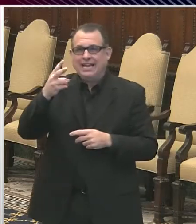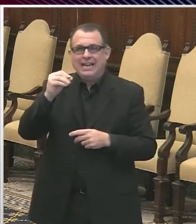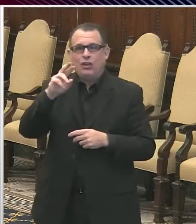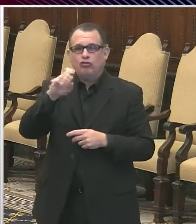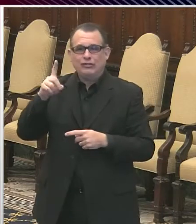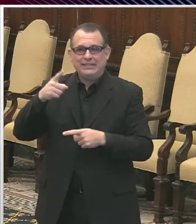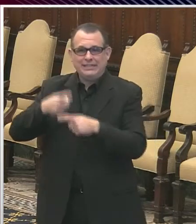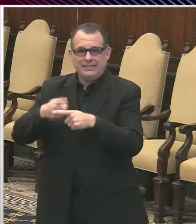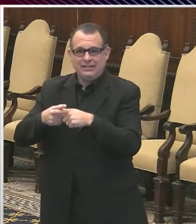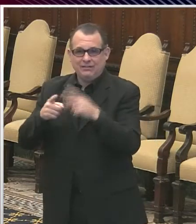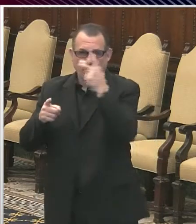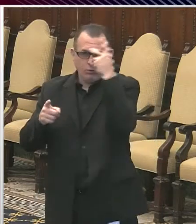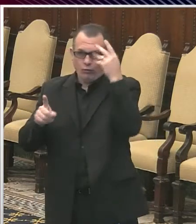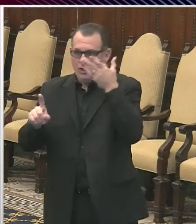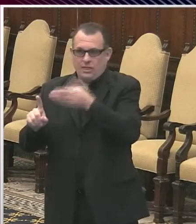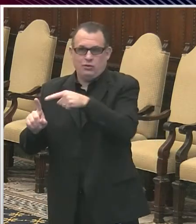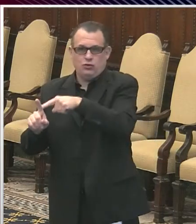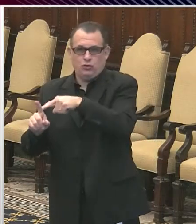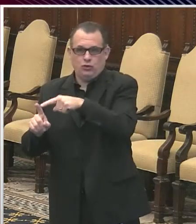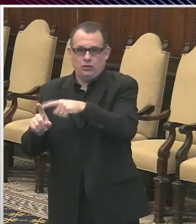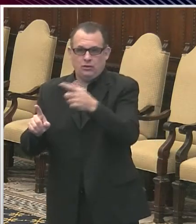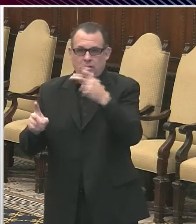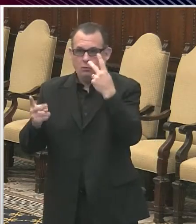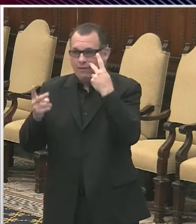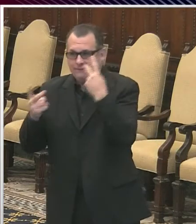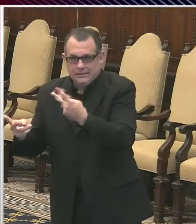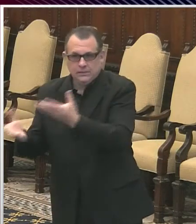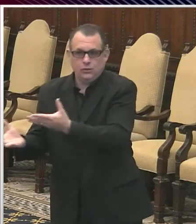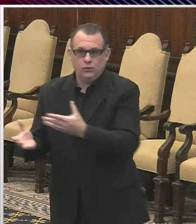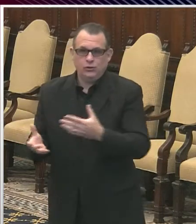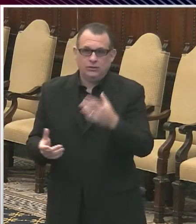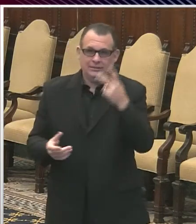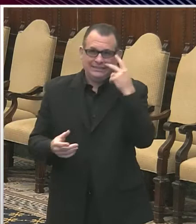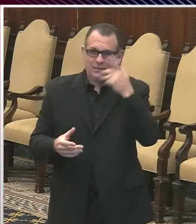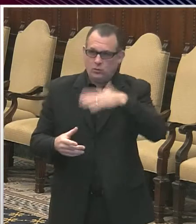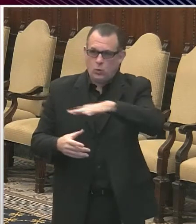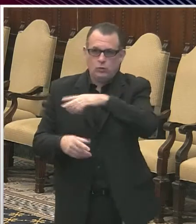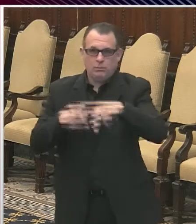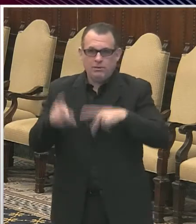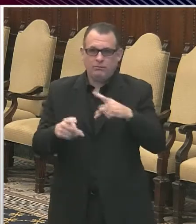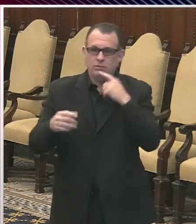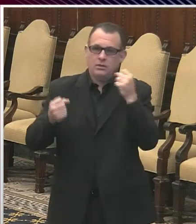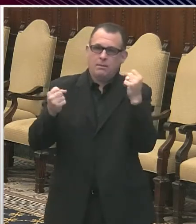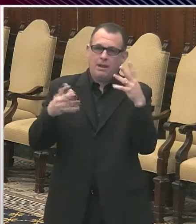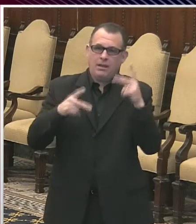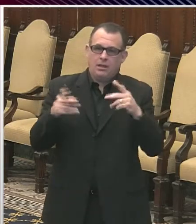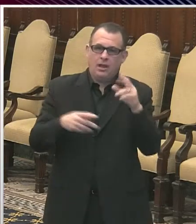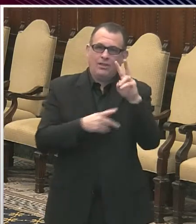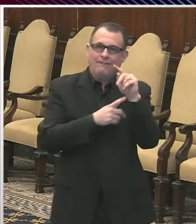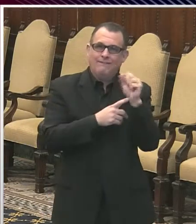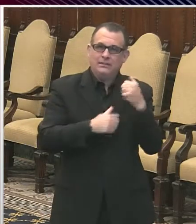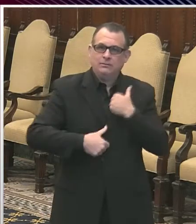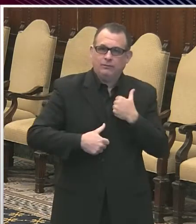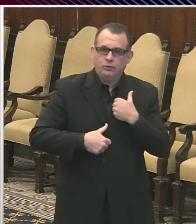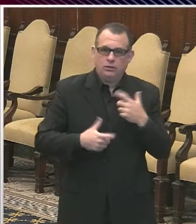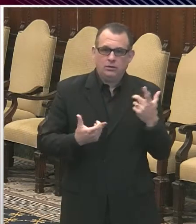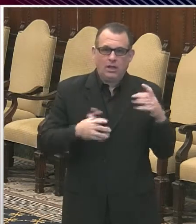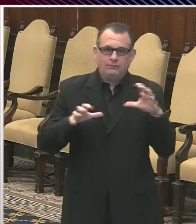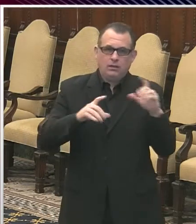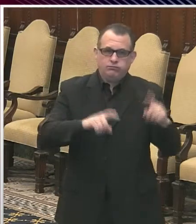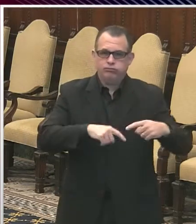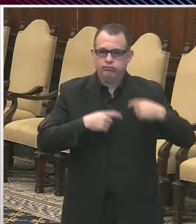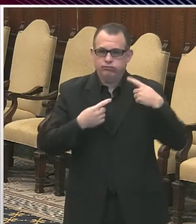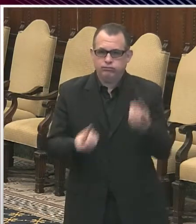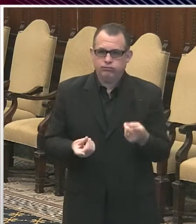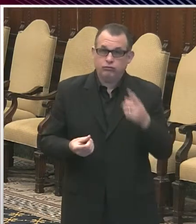reminder of the dedication and sacrifice these and millions of veterans have made. I ask all Philadelphians to enjoy this